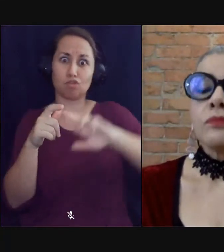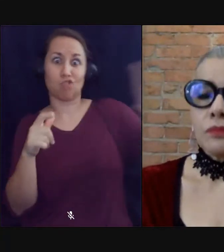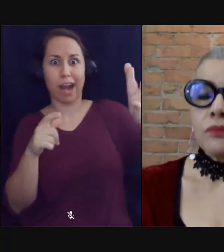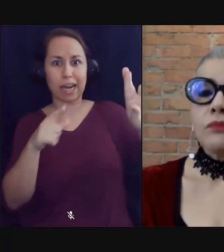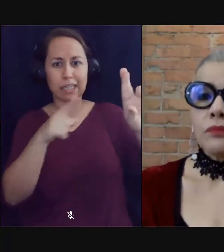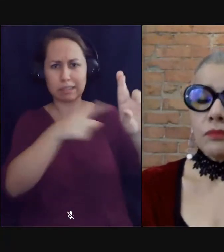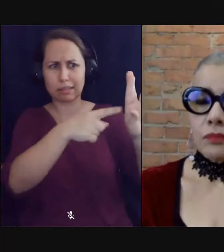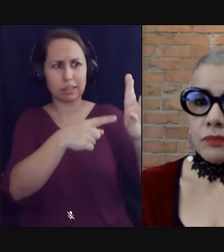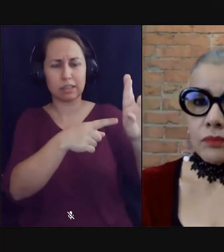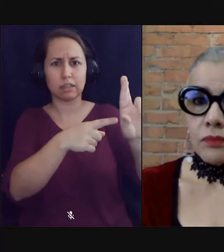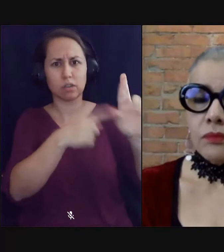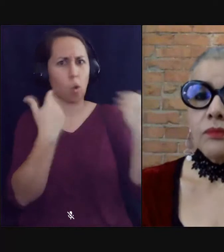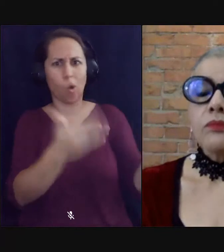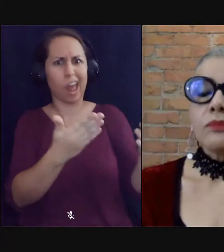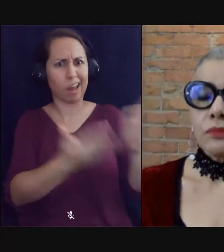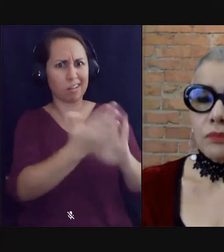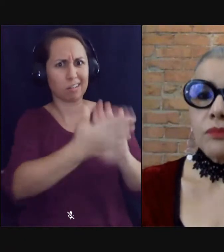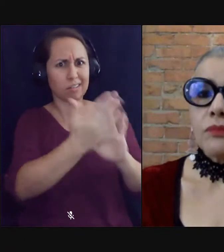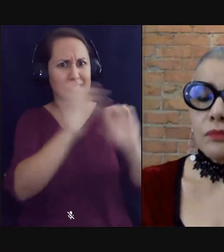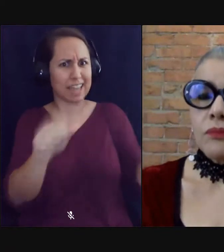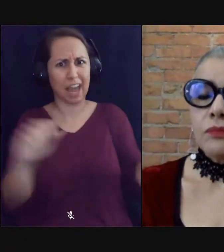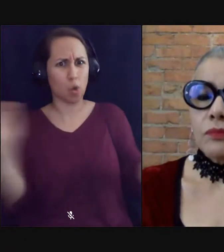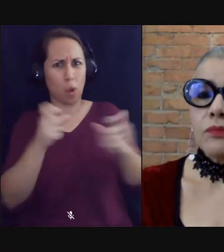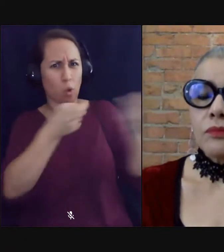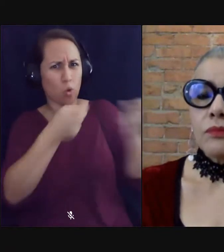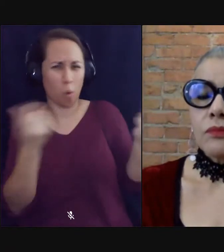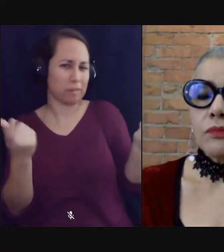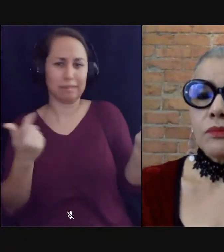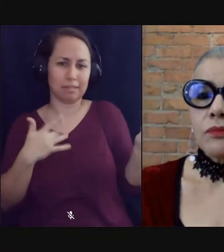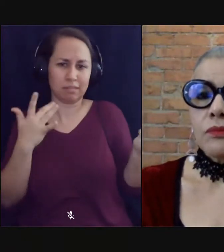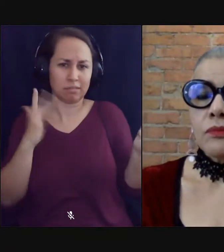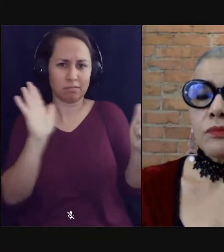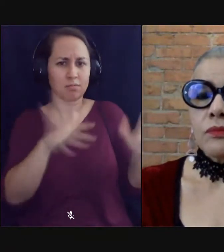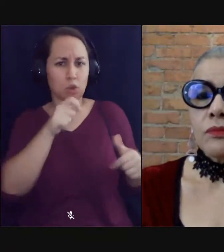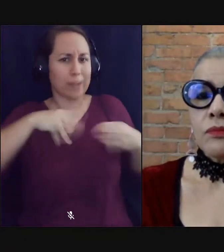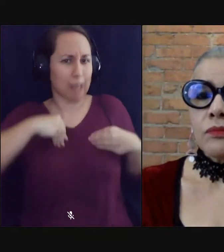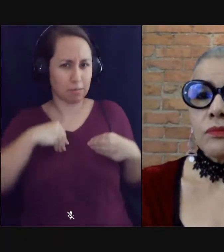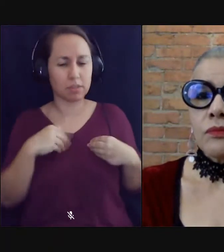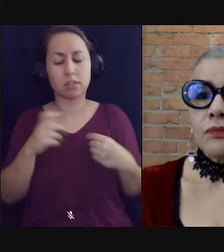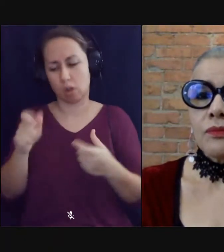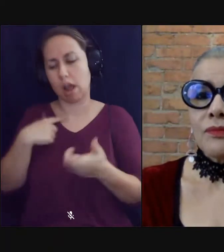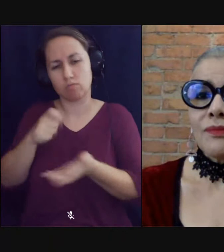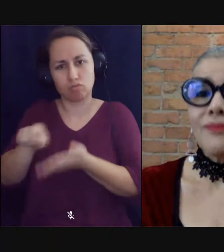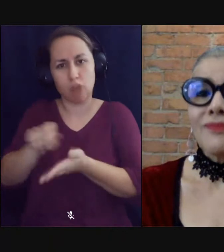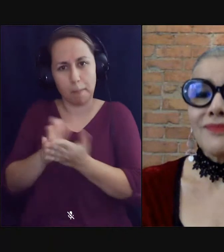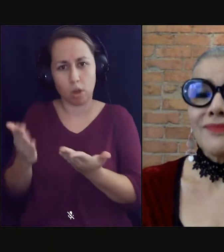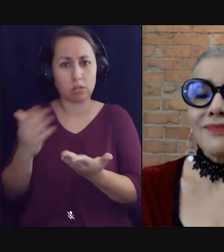so that's really the perspective that I brought to the book. And while it may be unusual in the world of